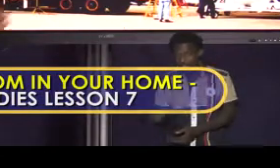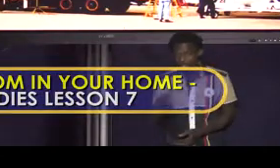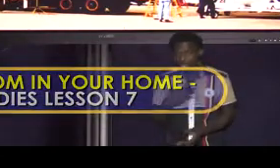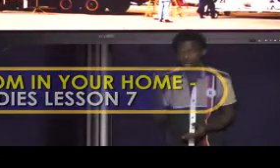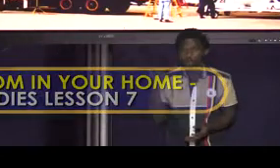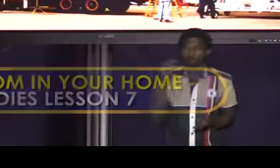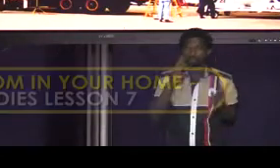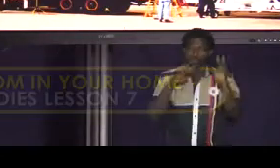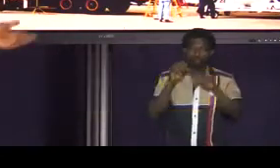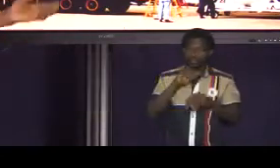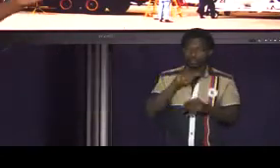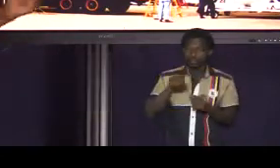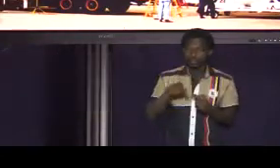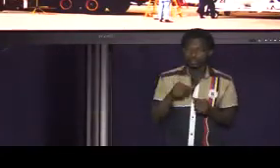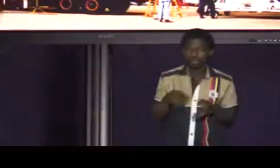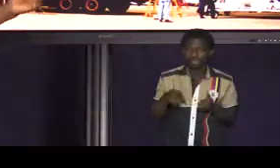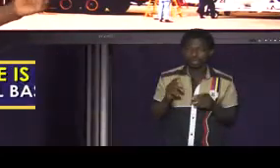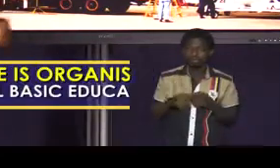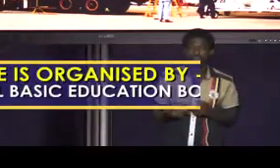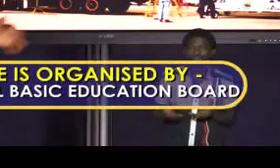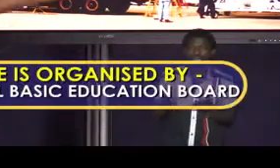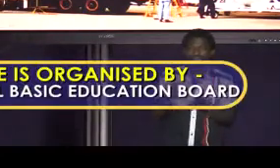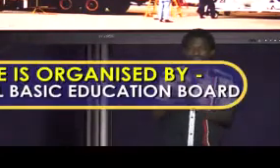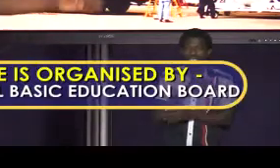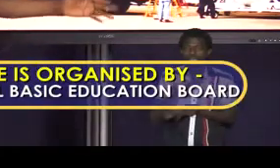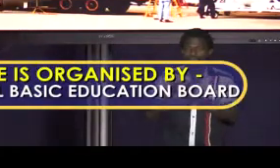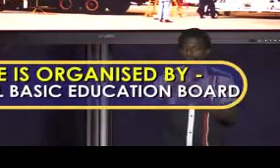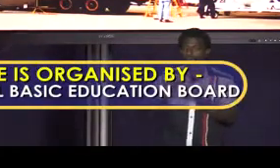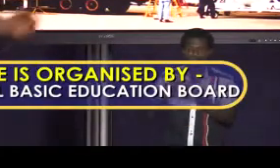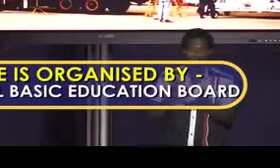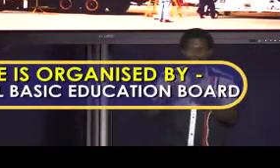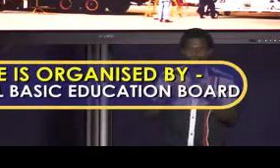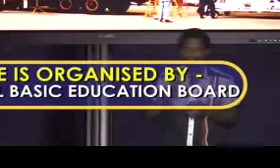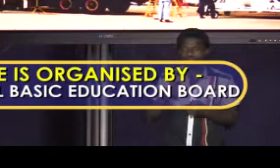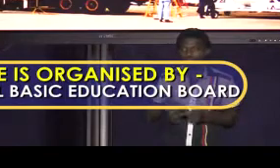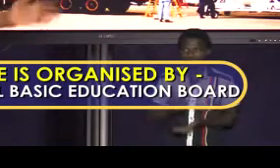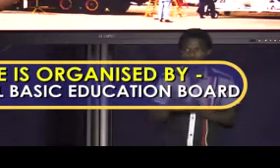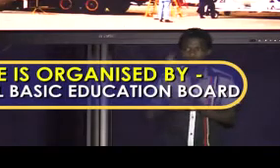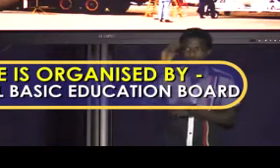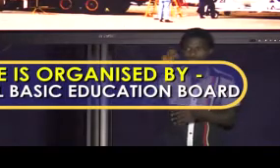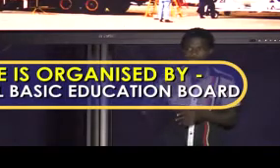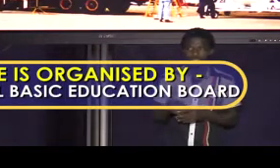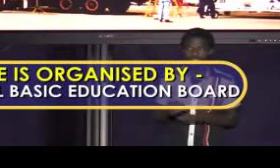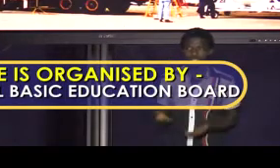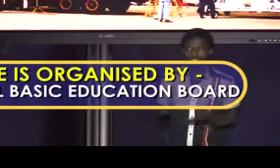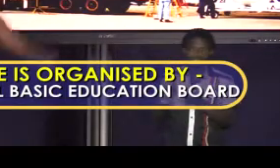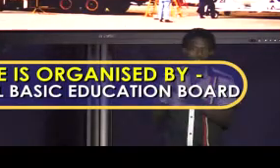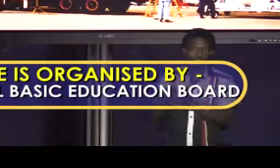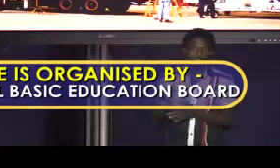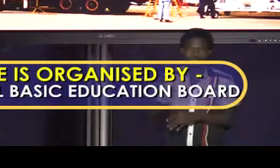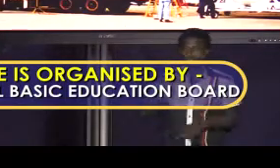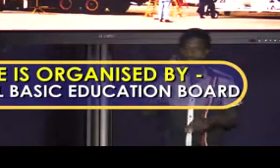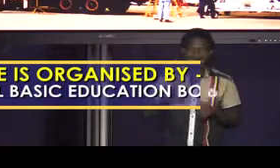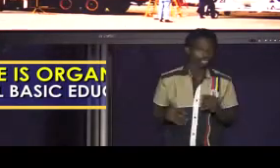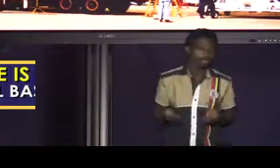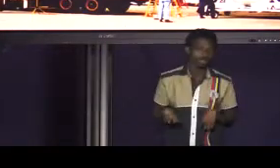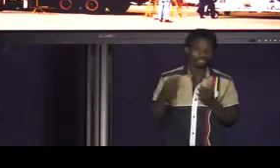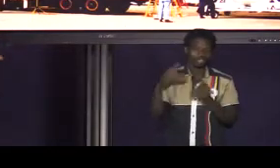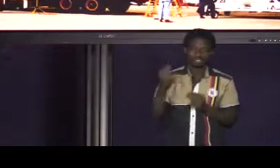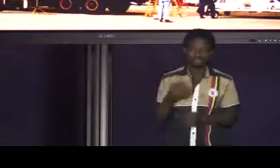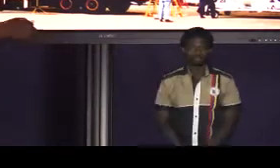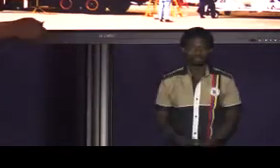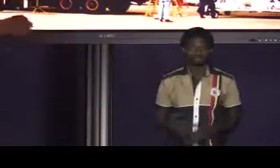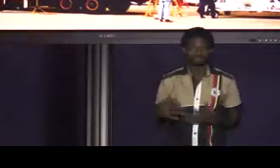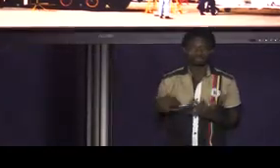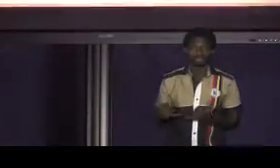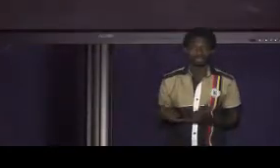how to lift it. Then he called all his friends to help in lifting the object. They could see they could not lift the object.